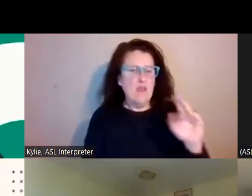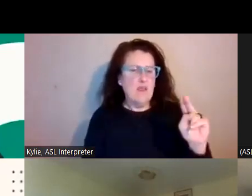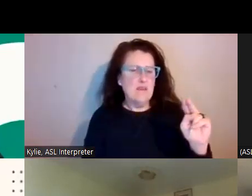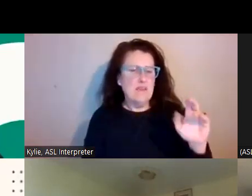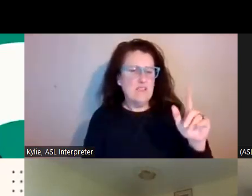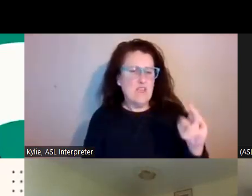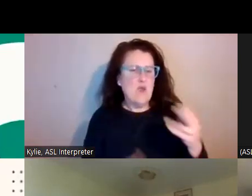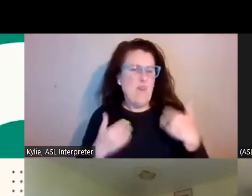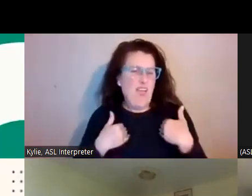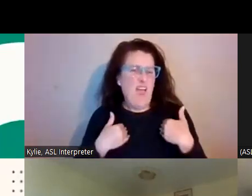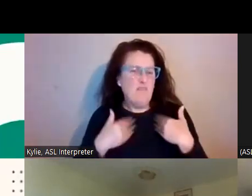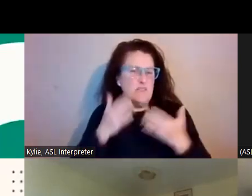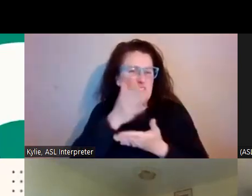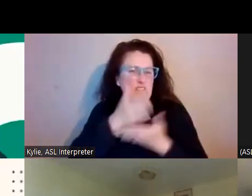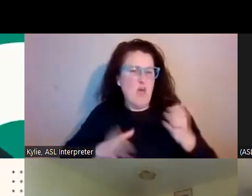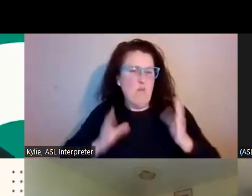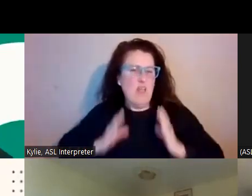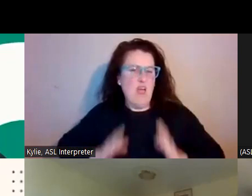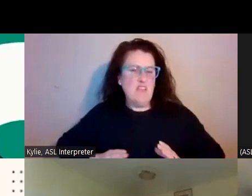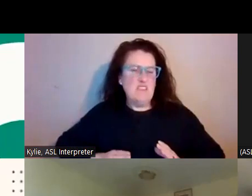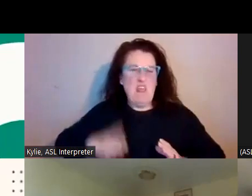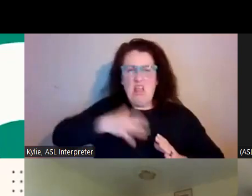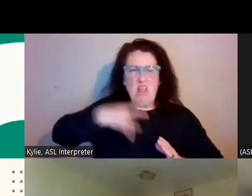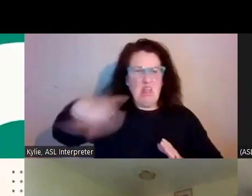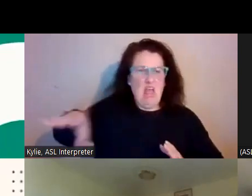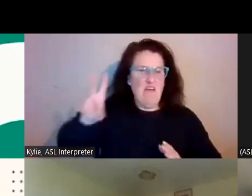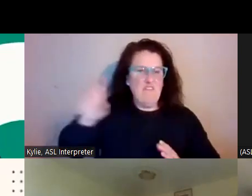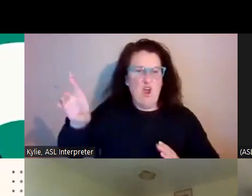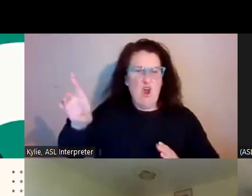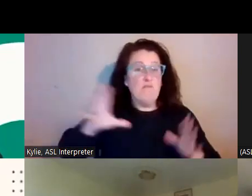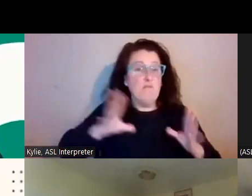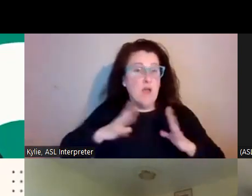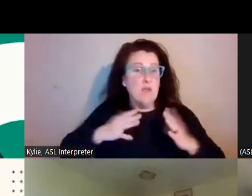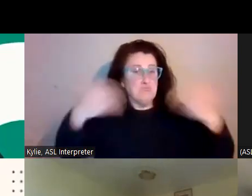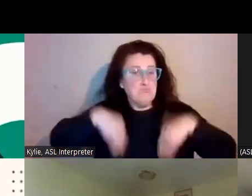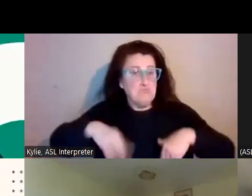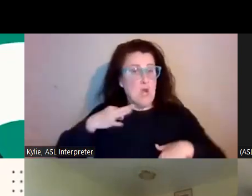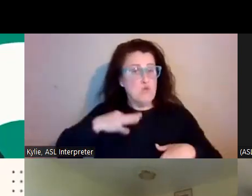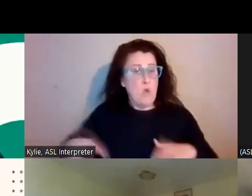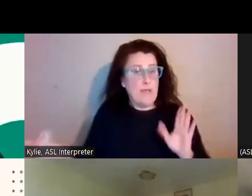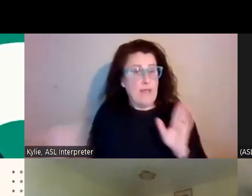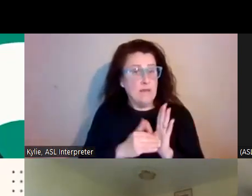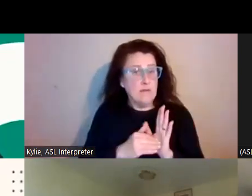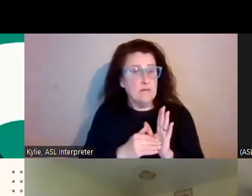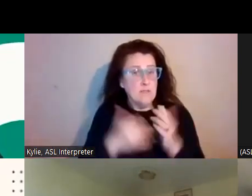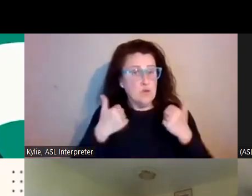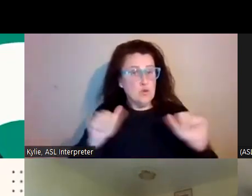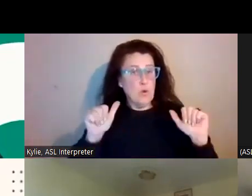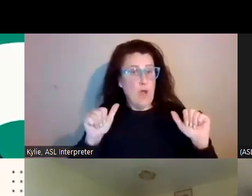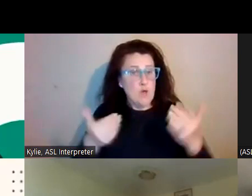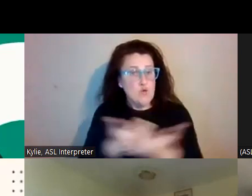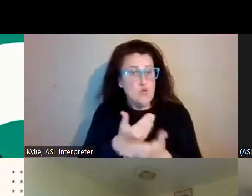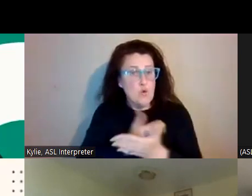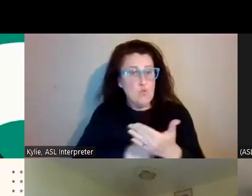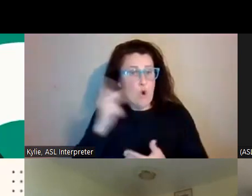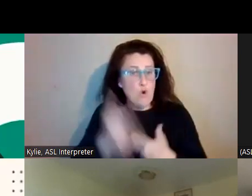we do have a few folks that were in that situation and have returned for service and are enrolled in NextGen. So certainly that would potentially be